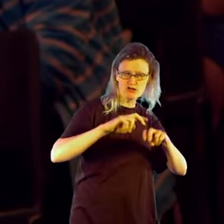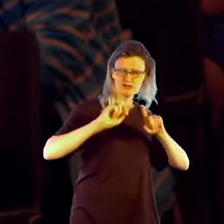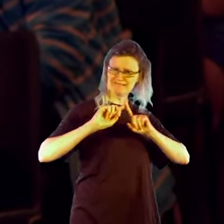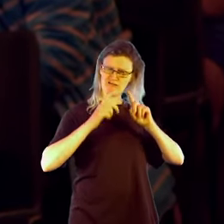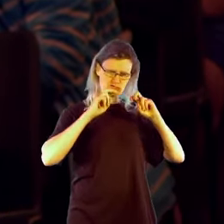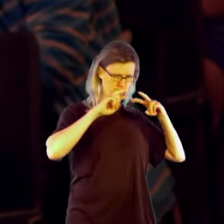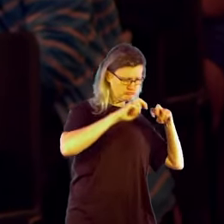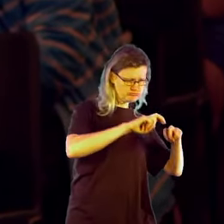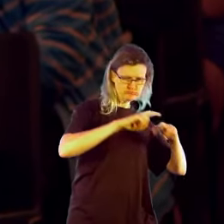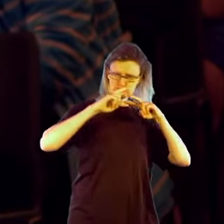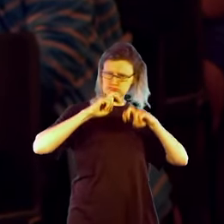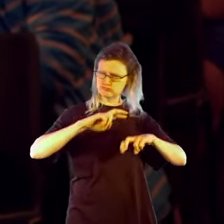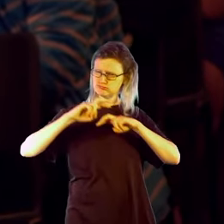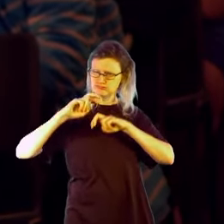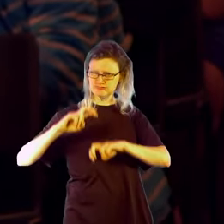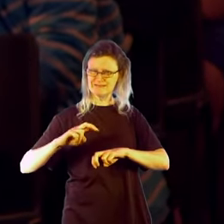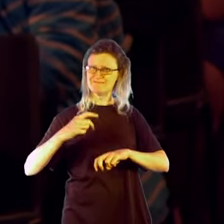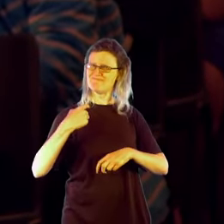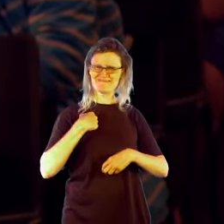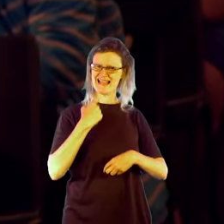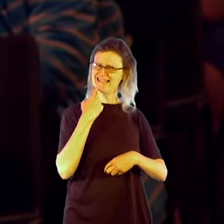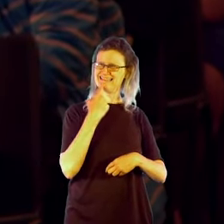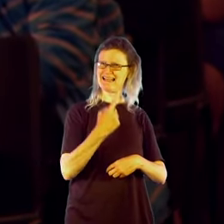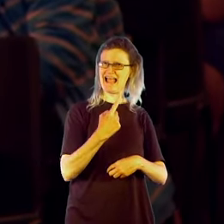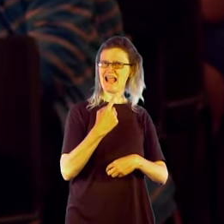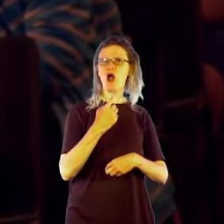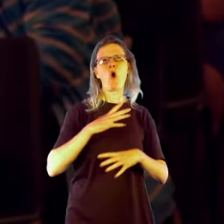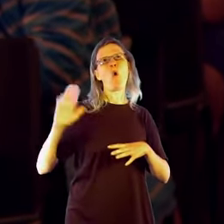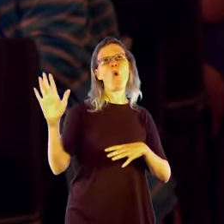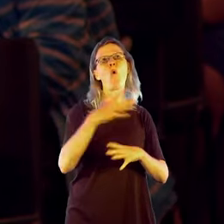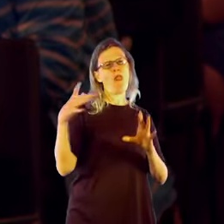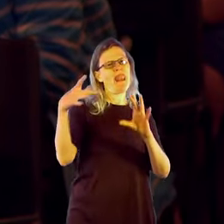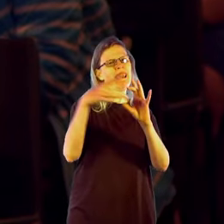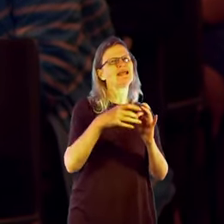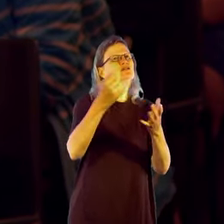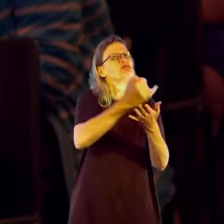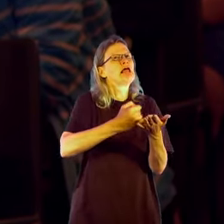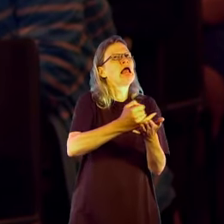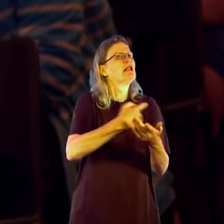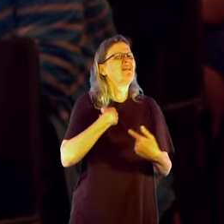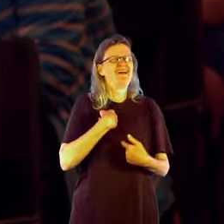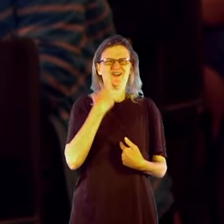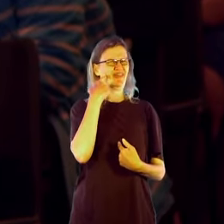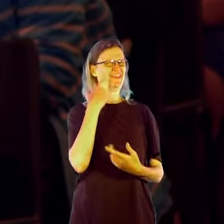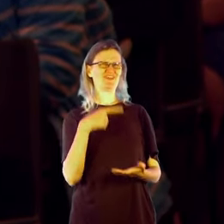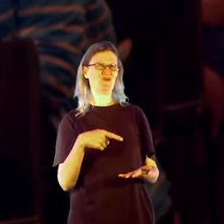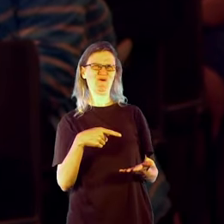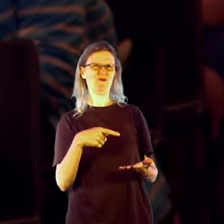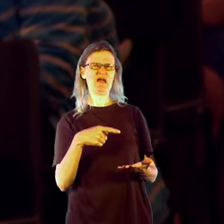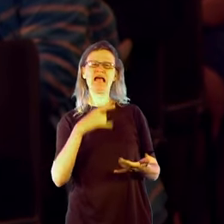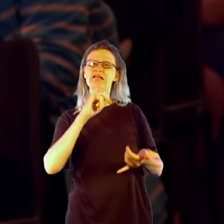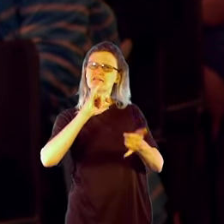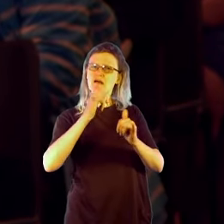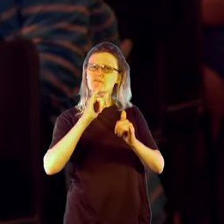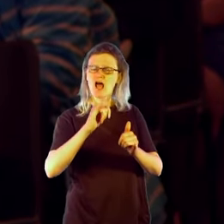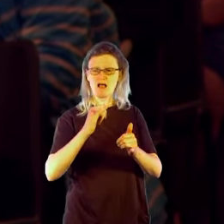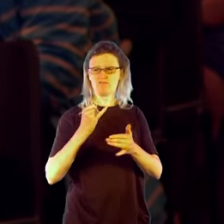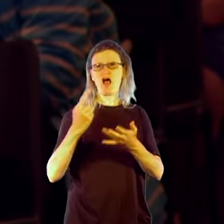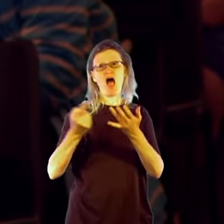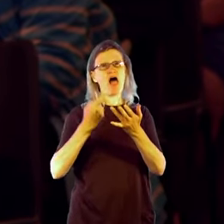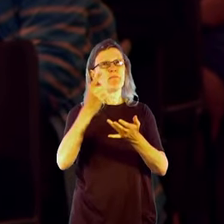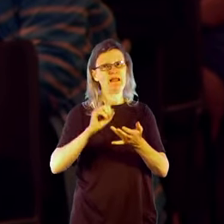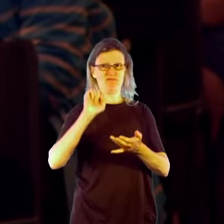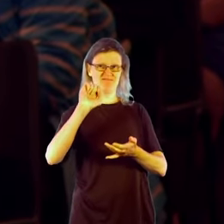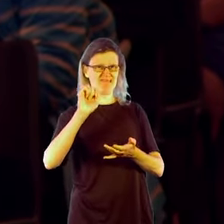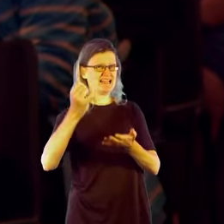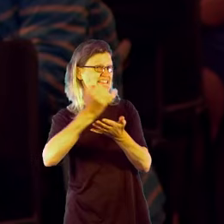ways, and I wouldn't say it's all down to sin. Okay. Maybe sometimes it's the sin of others that